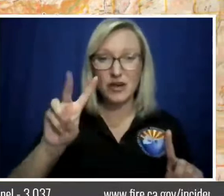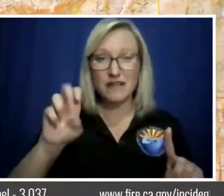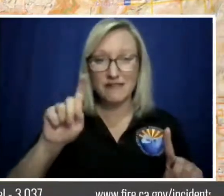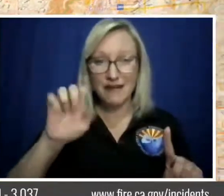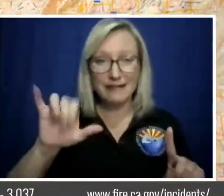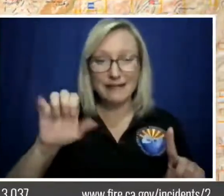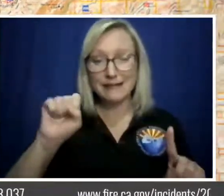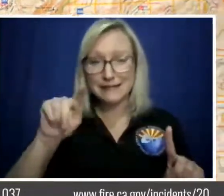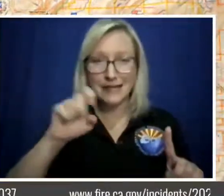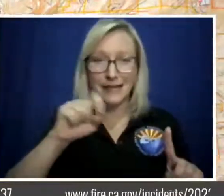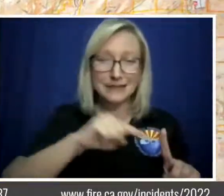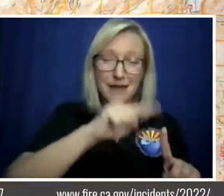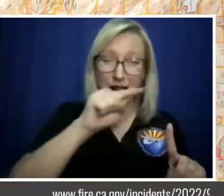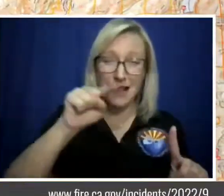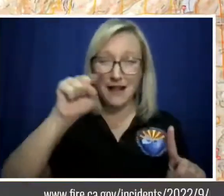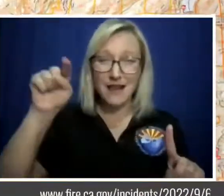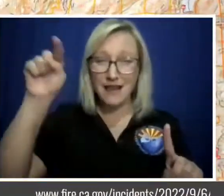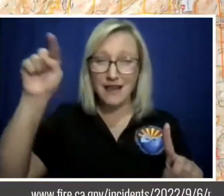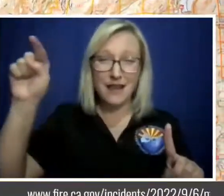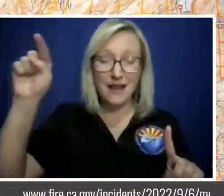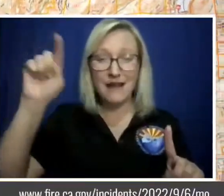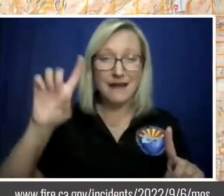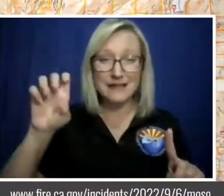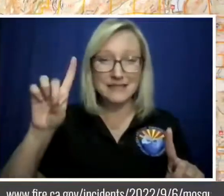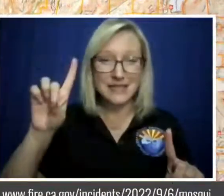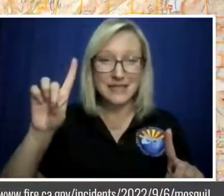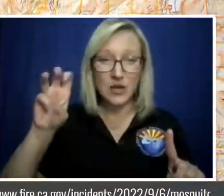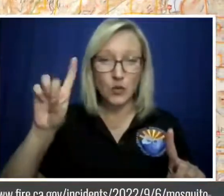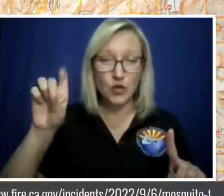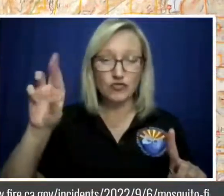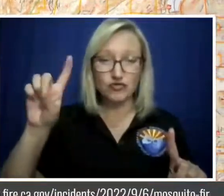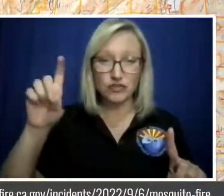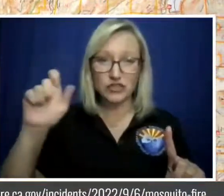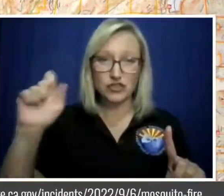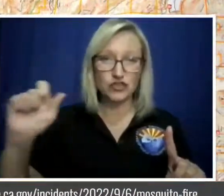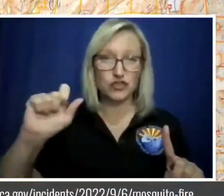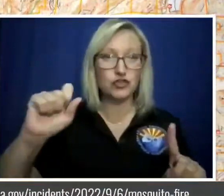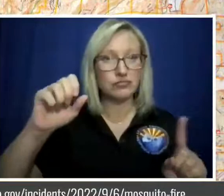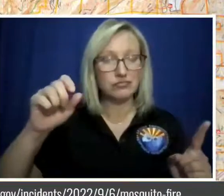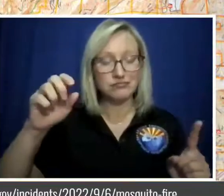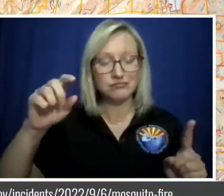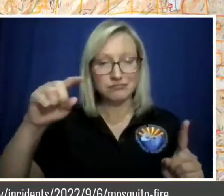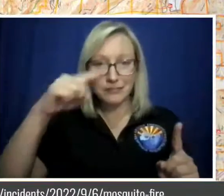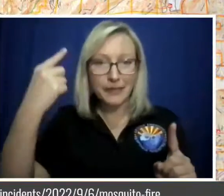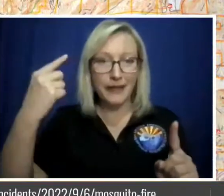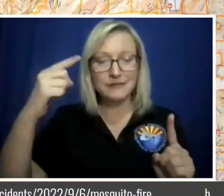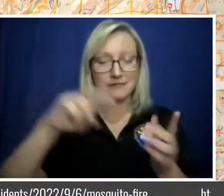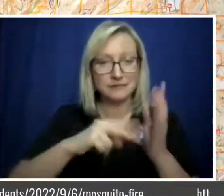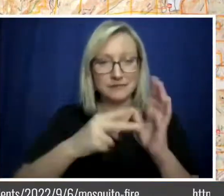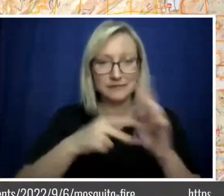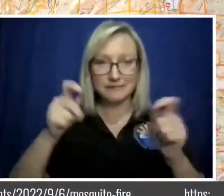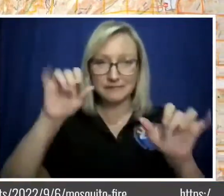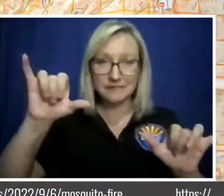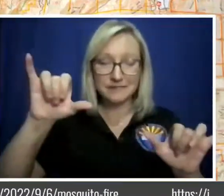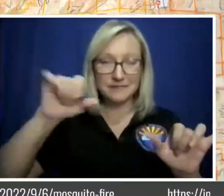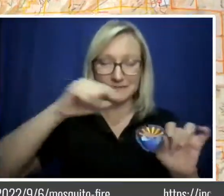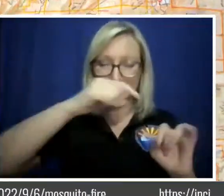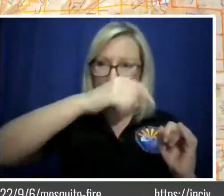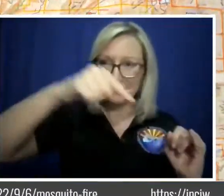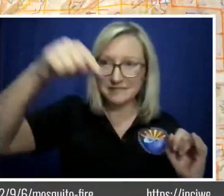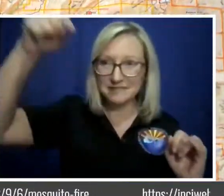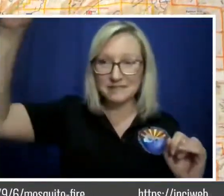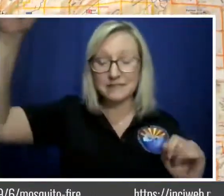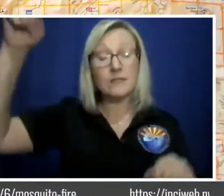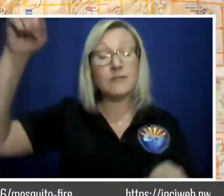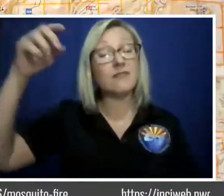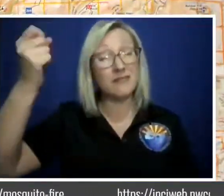then out towards China Wall and Deadwood Ridge. When you get up here and you start turning the corner off the road and coming south, there's some areas in there where we've been trying